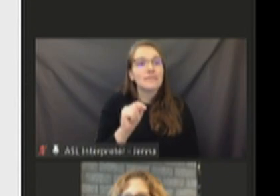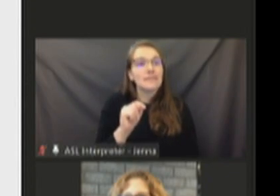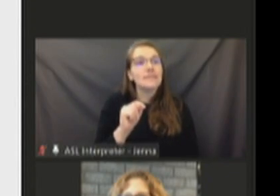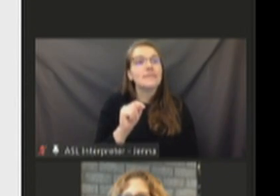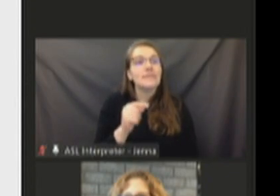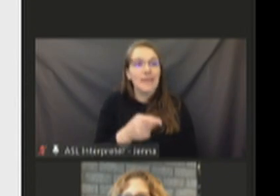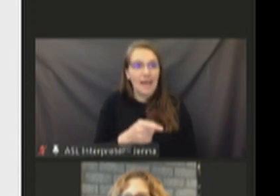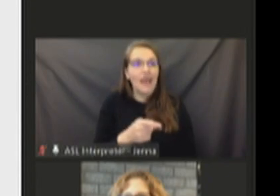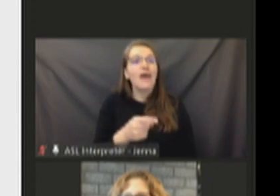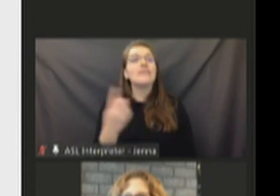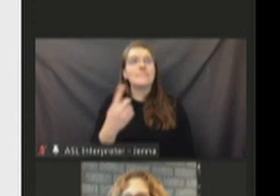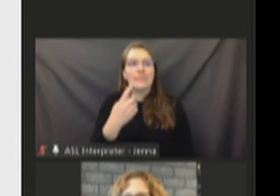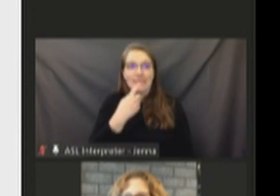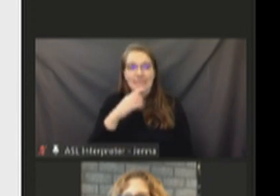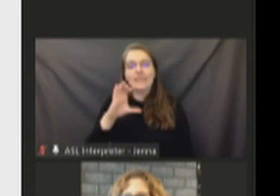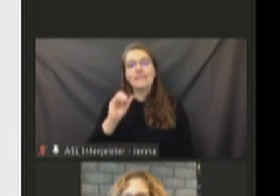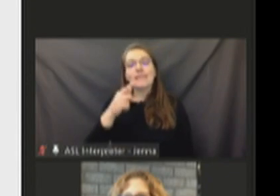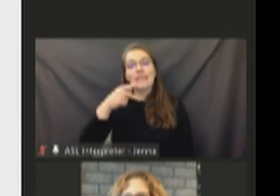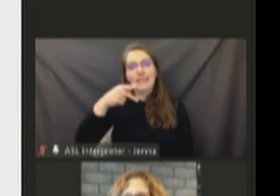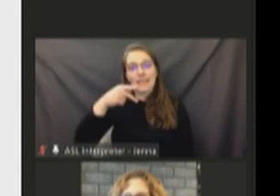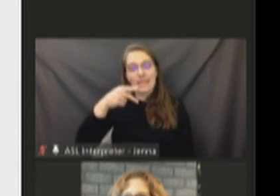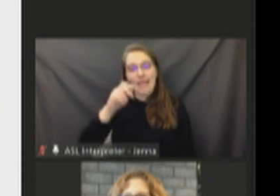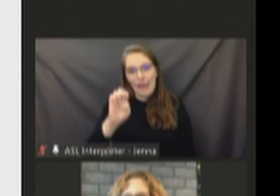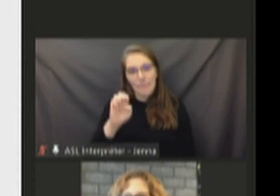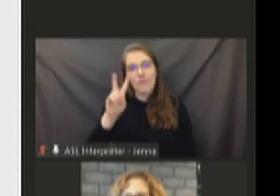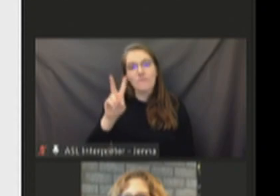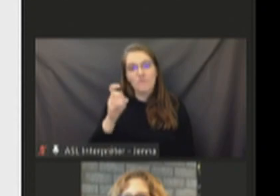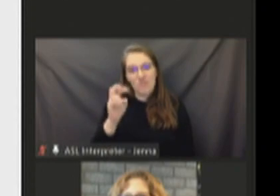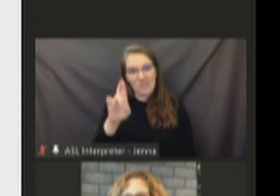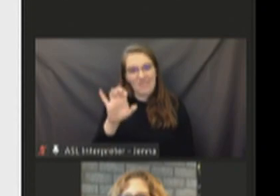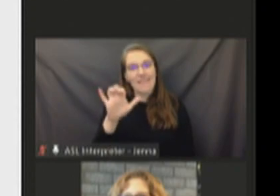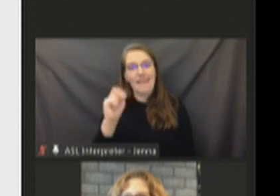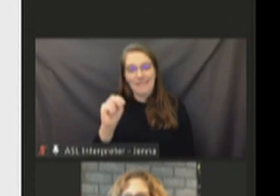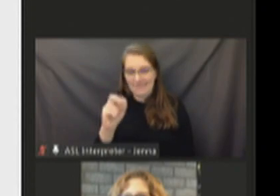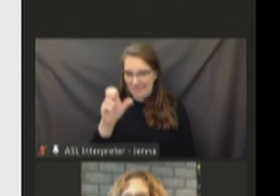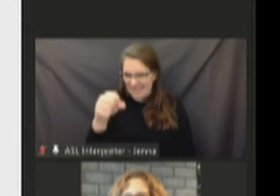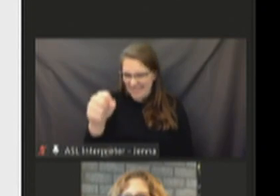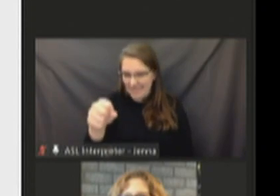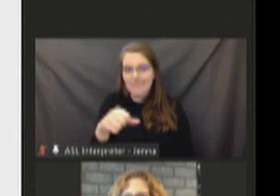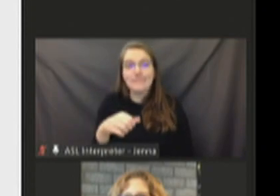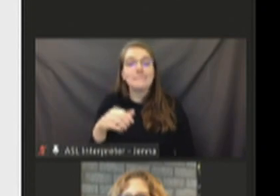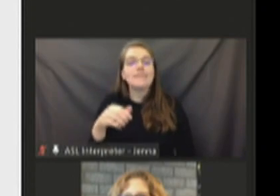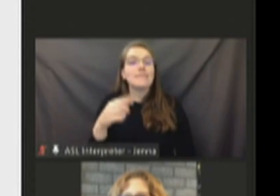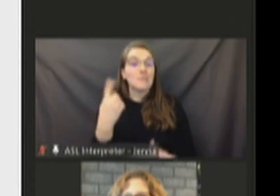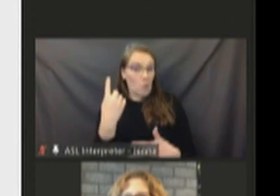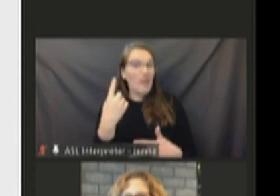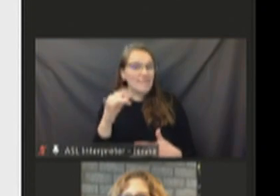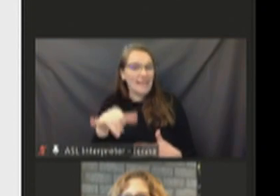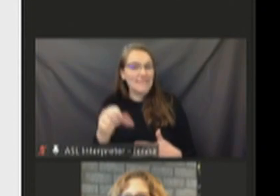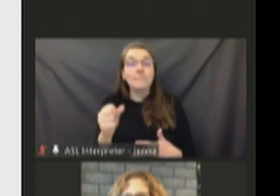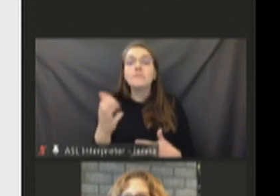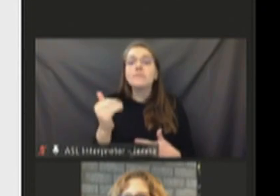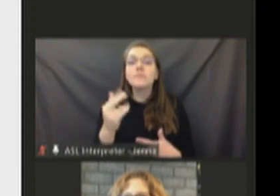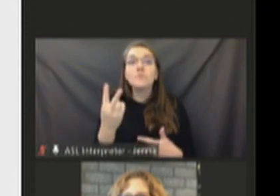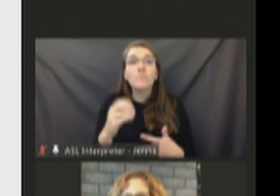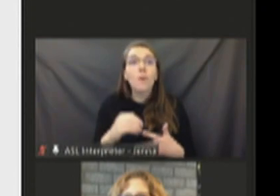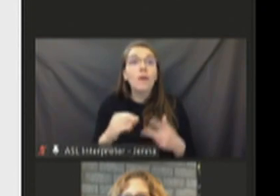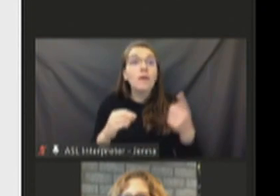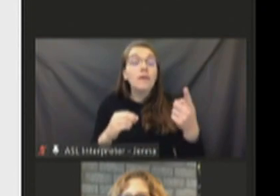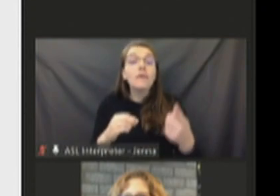All right, so someone says Cape Verdean is definitely one of them. Okay, so that's 1, 2 more. Oh, wow.